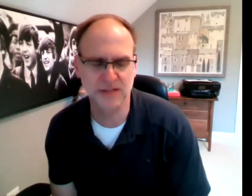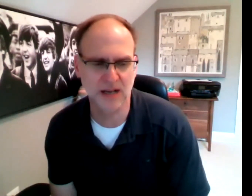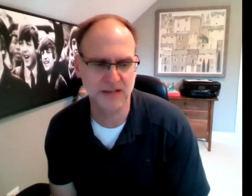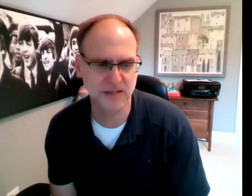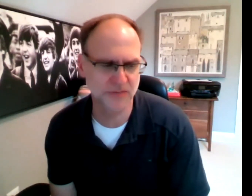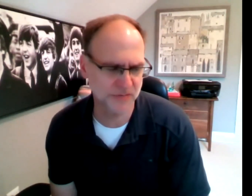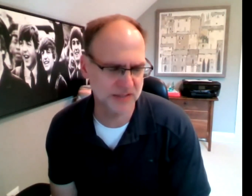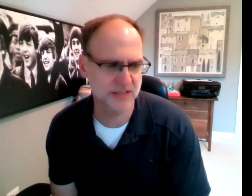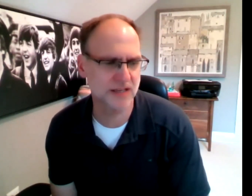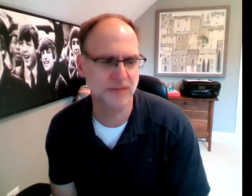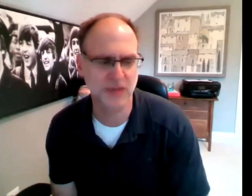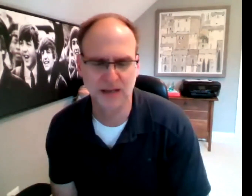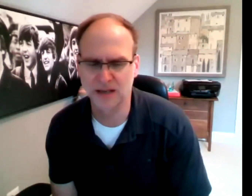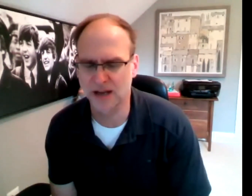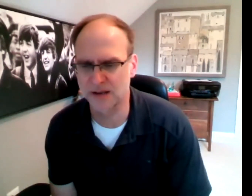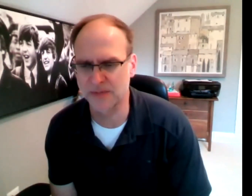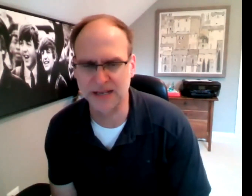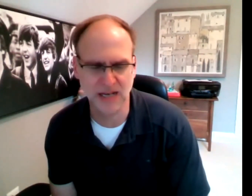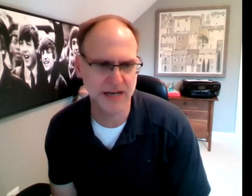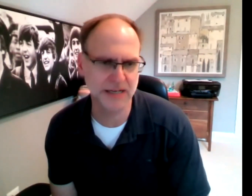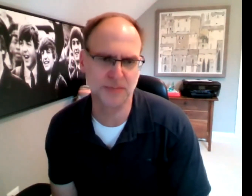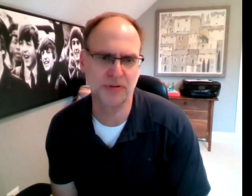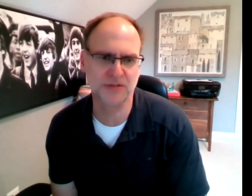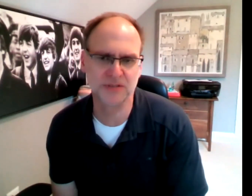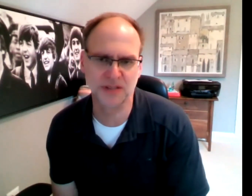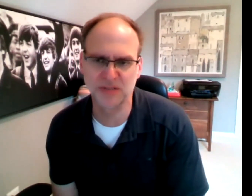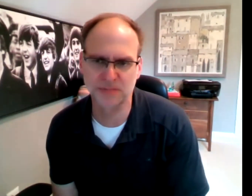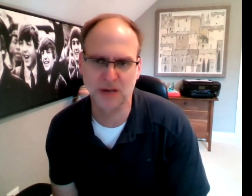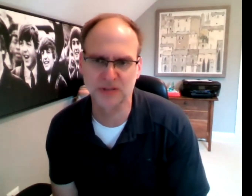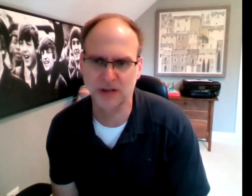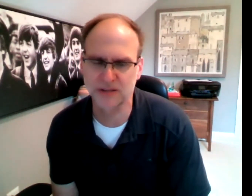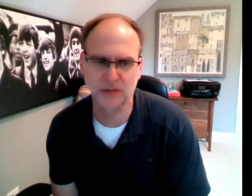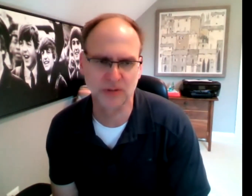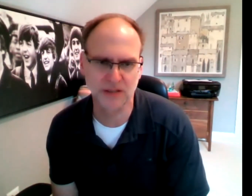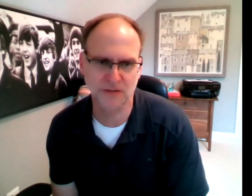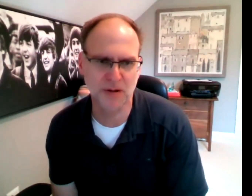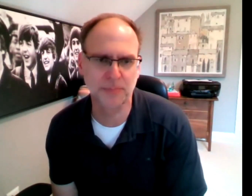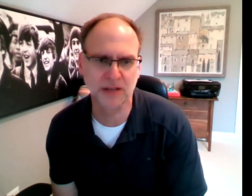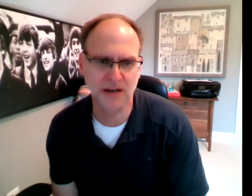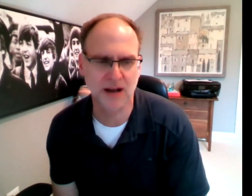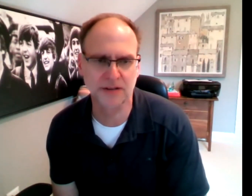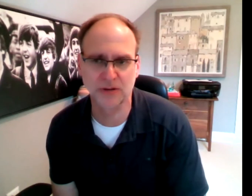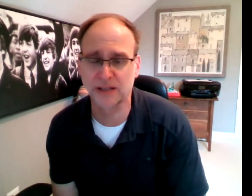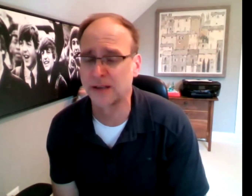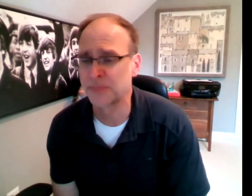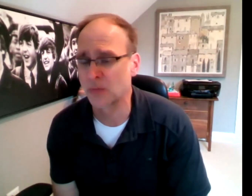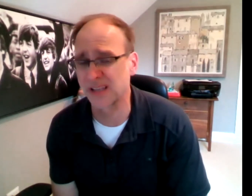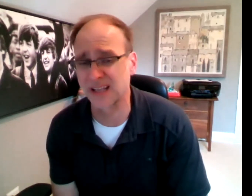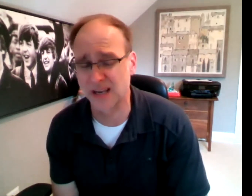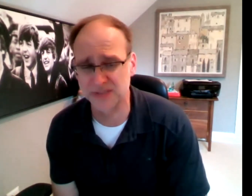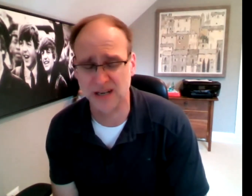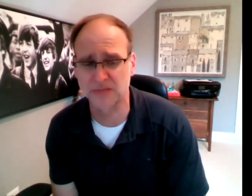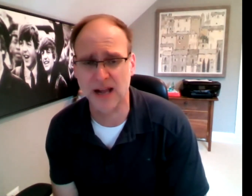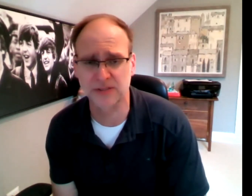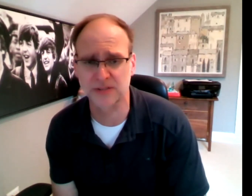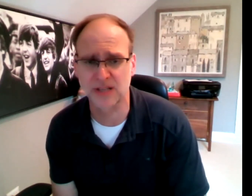around self-efficacy, anxiety, depression symptoms that we're starting to see really kind of populate at a high degree. We're looking